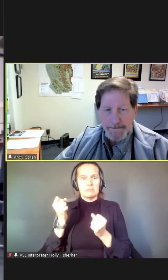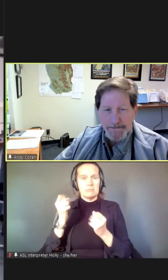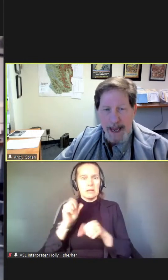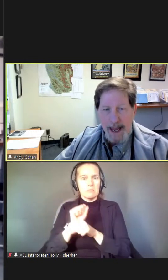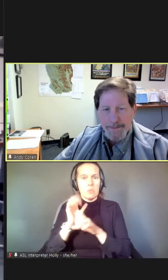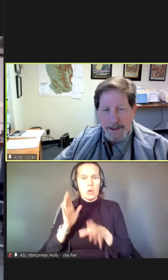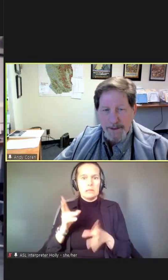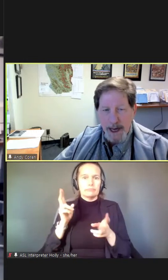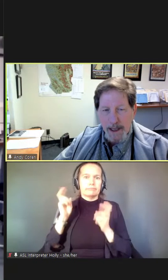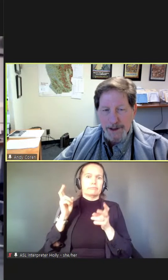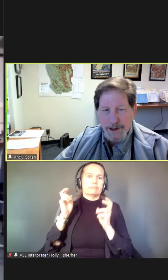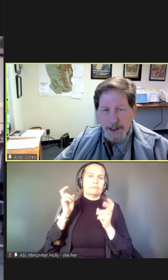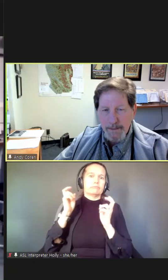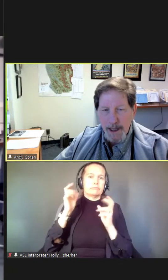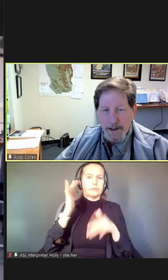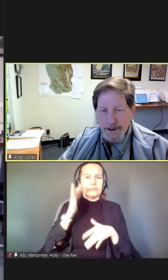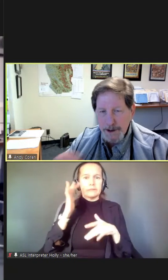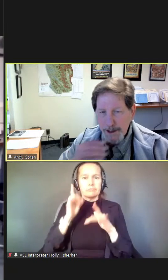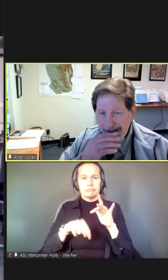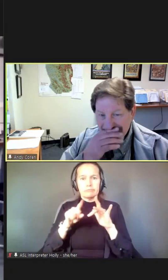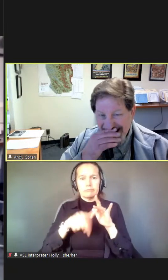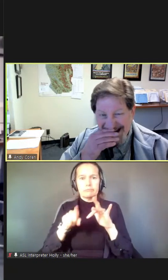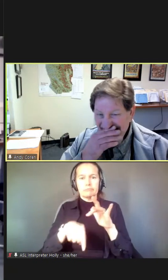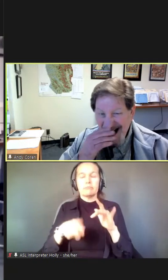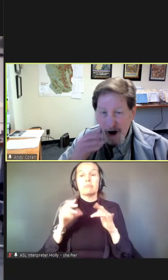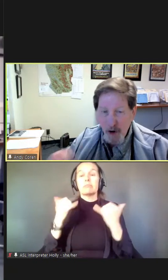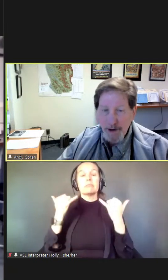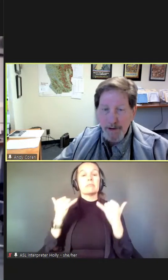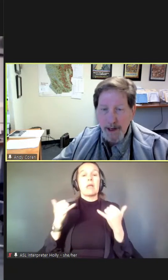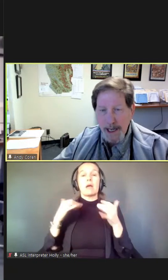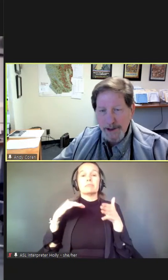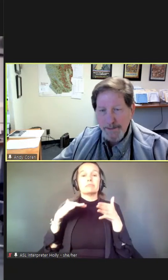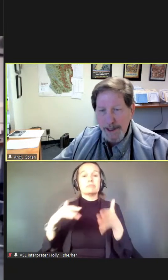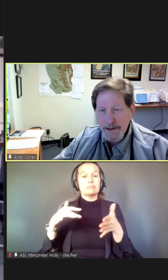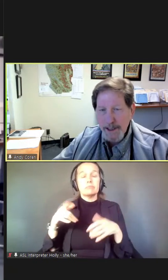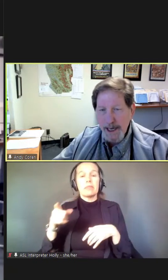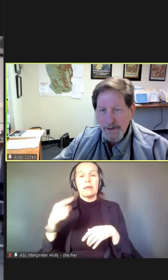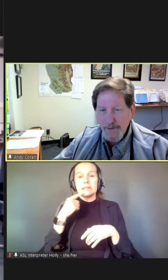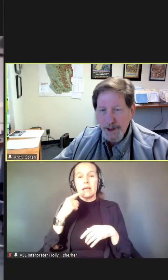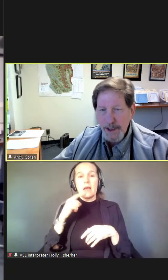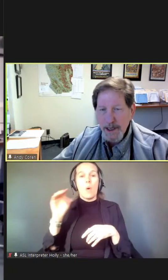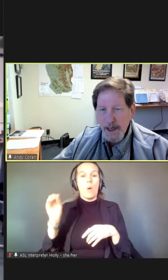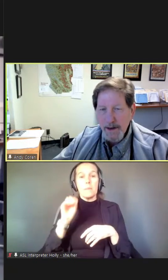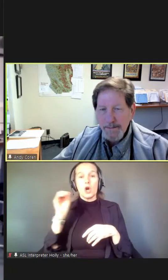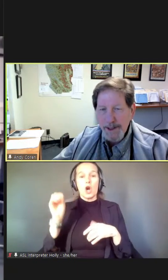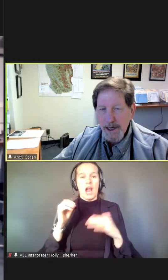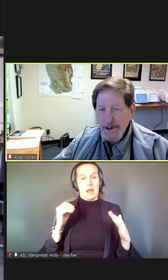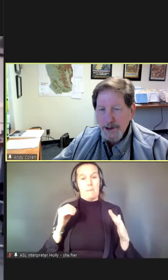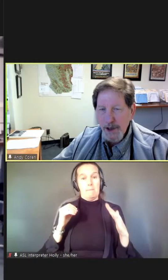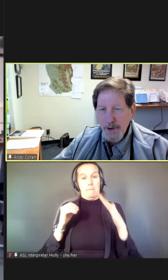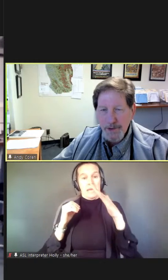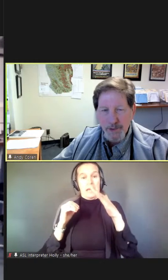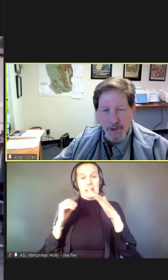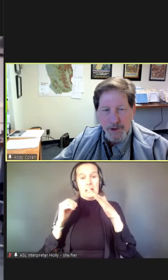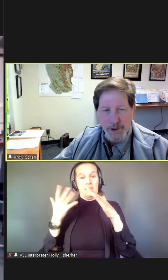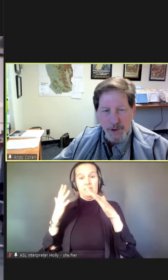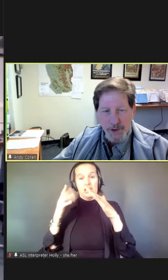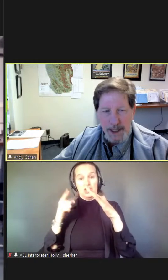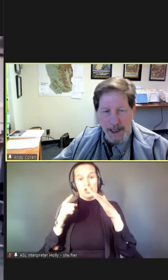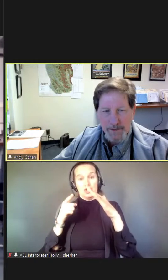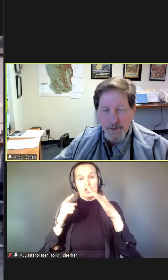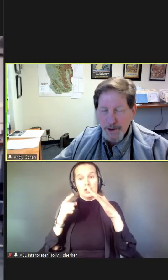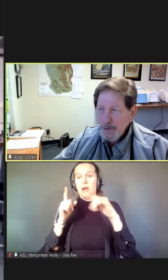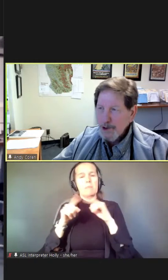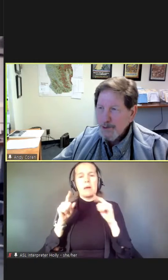absences. Epidemiologists and modelers are now saying Omicron has peaked in California, but not so in rural